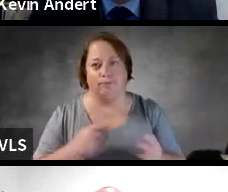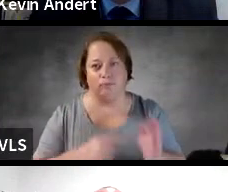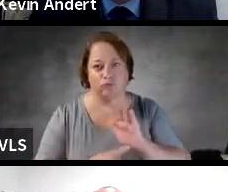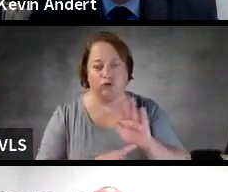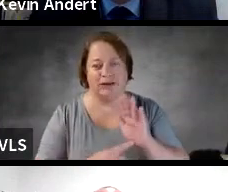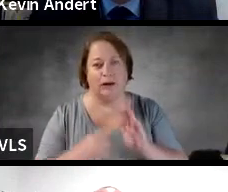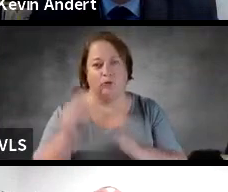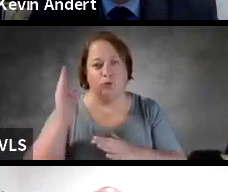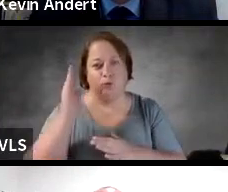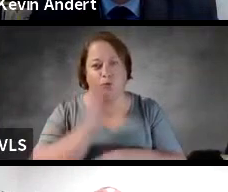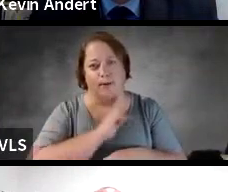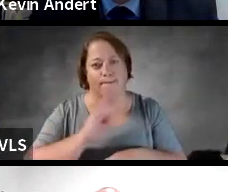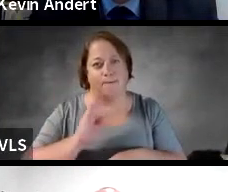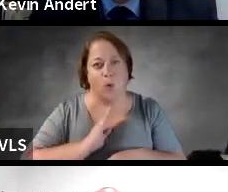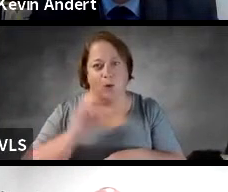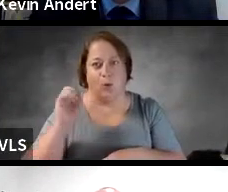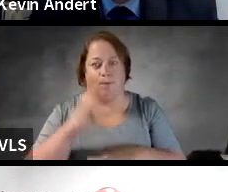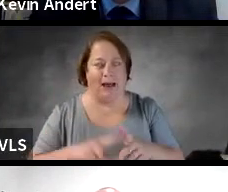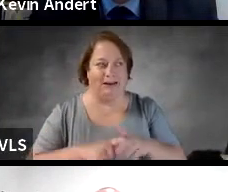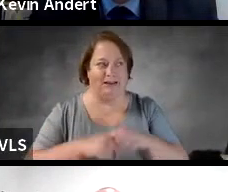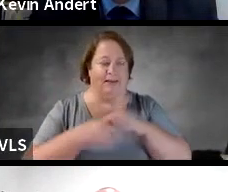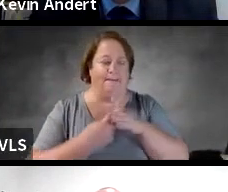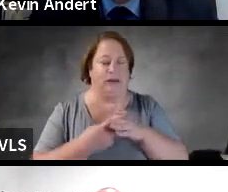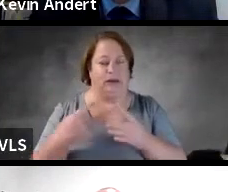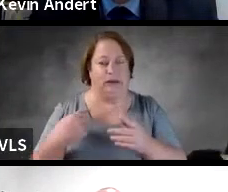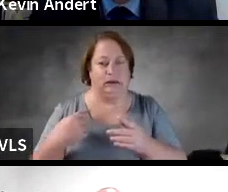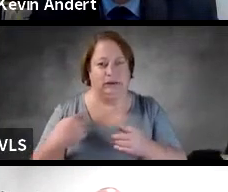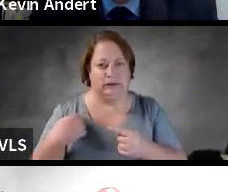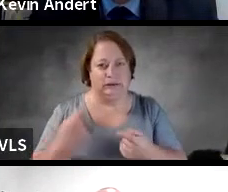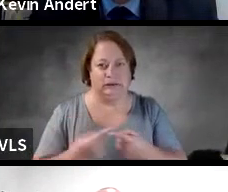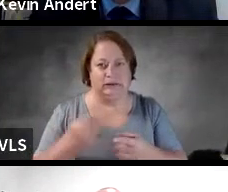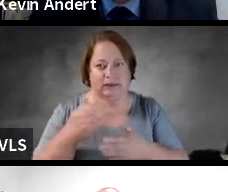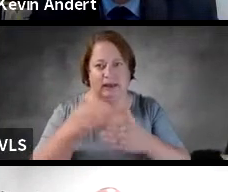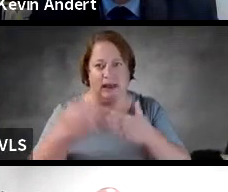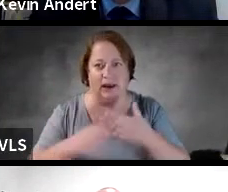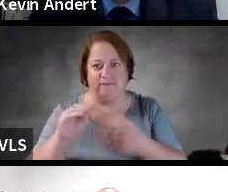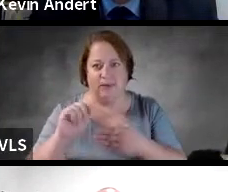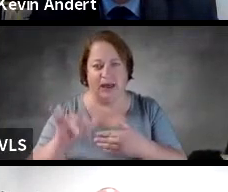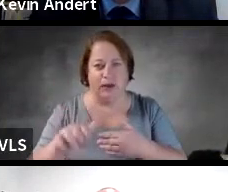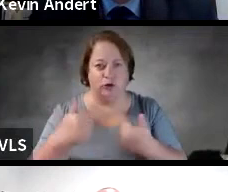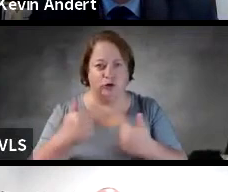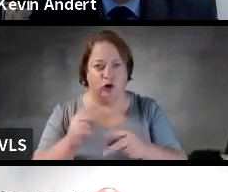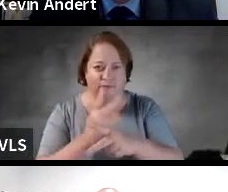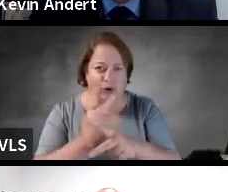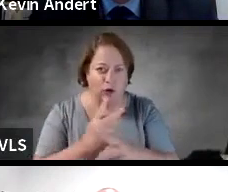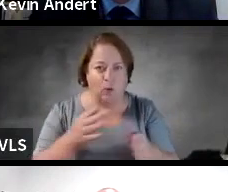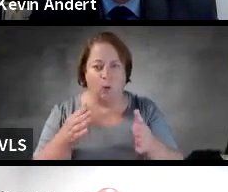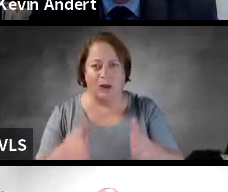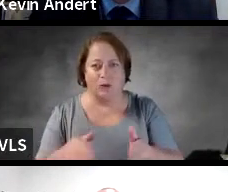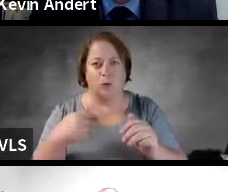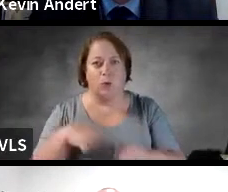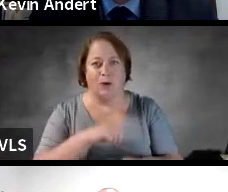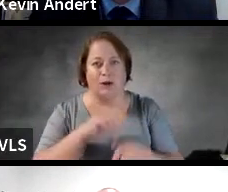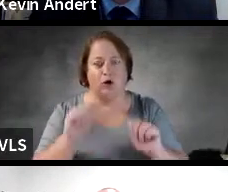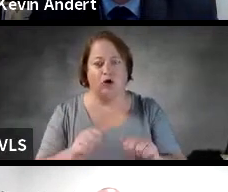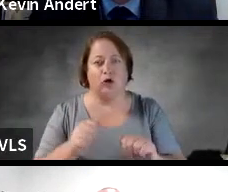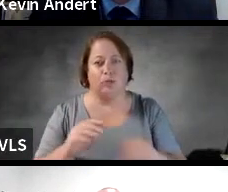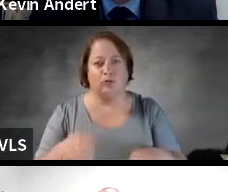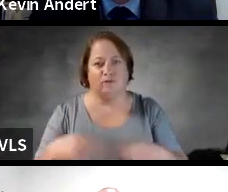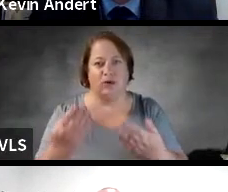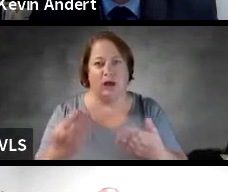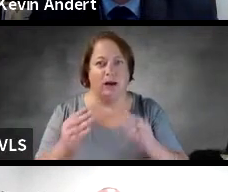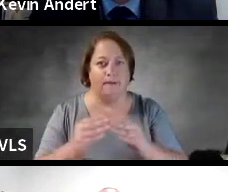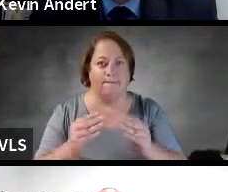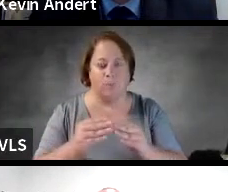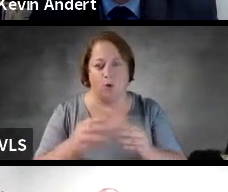drawing table pretty much since the end of May and started working out ways that we could definitely provide more